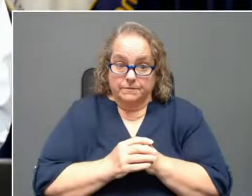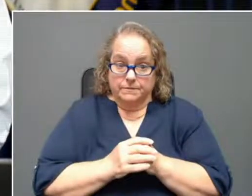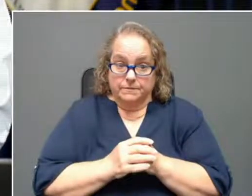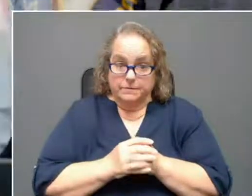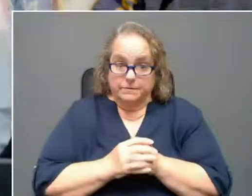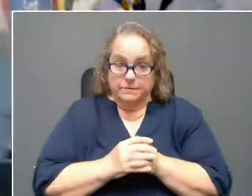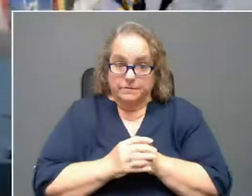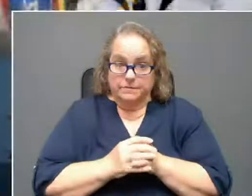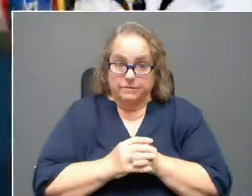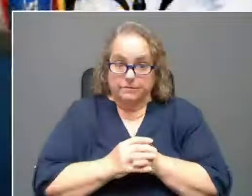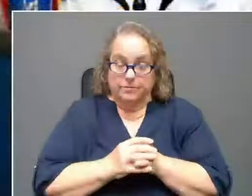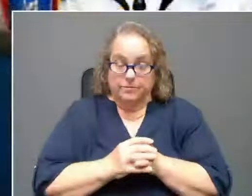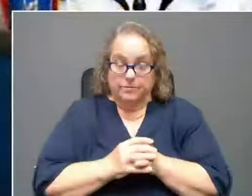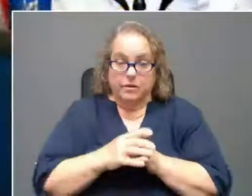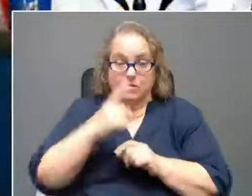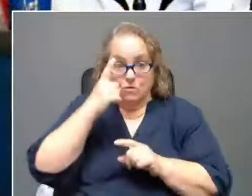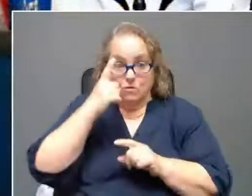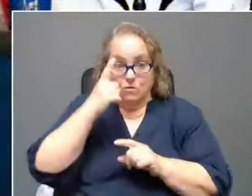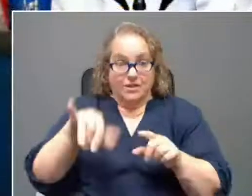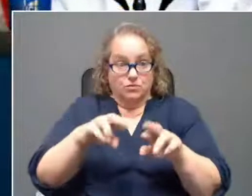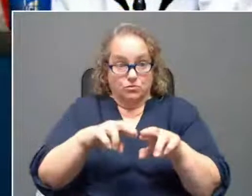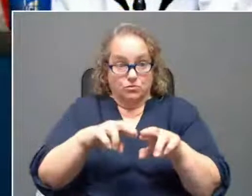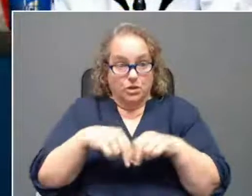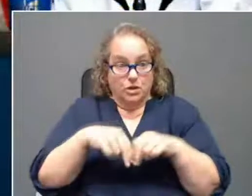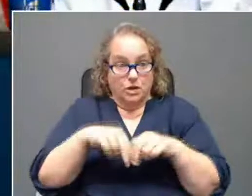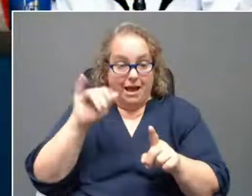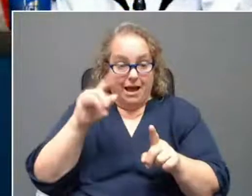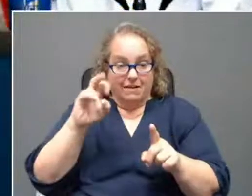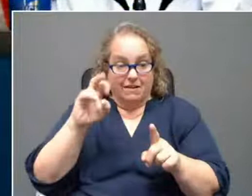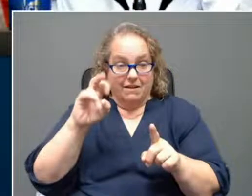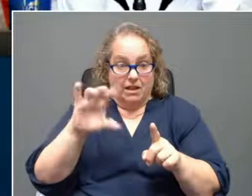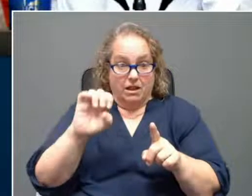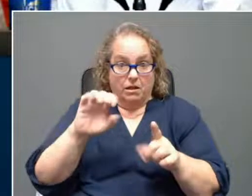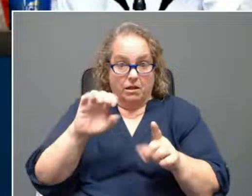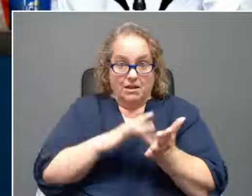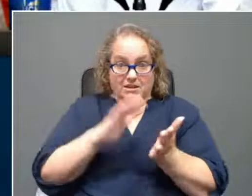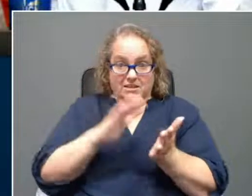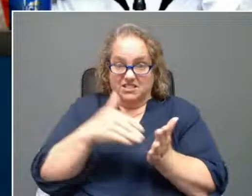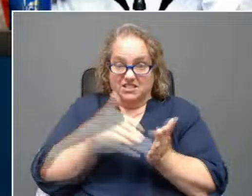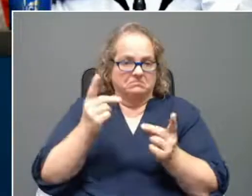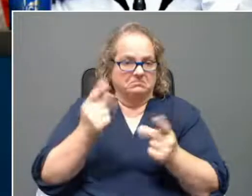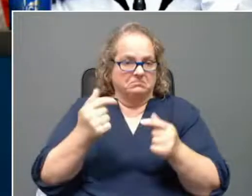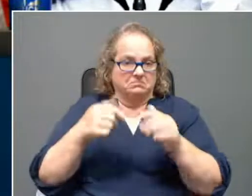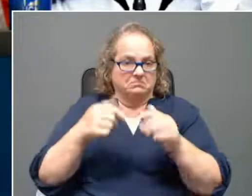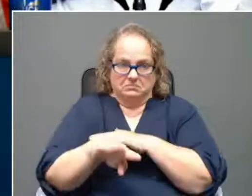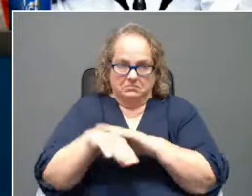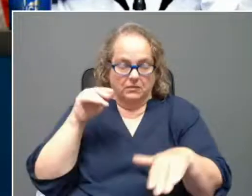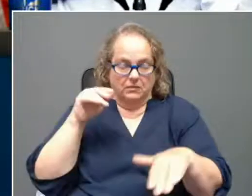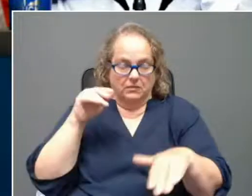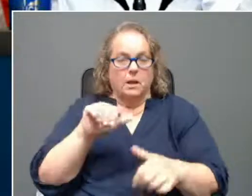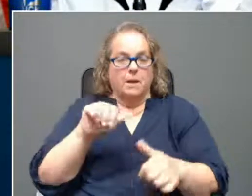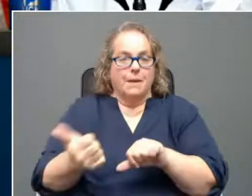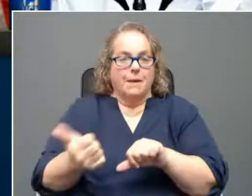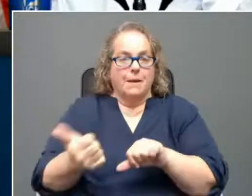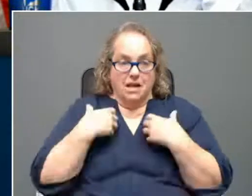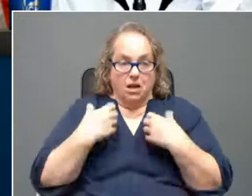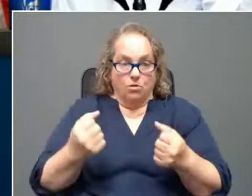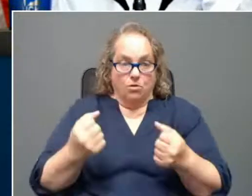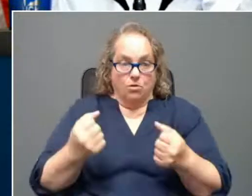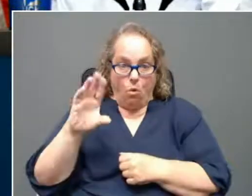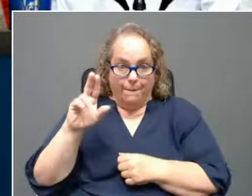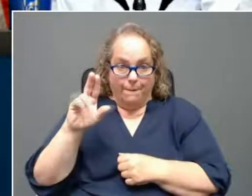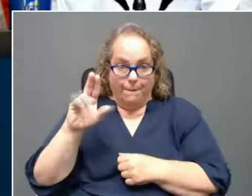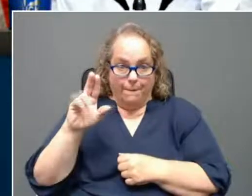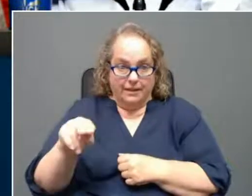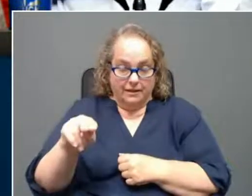Okay, for this region, the Pikeville Medical Center can get you in and get you out fast. Baptist Health in Corbin. This is